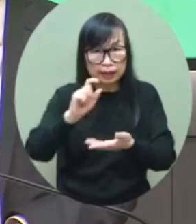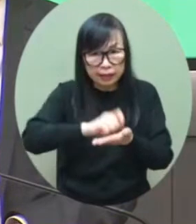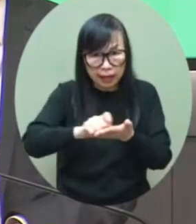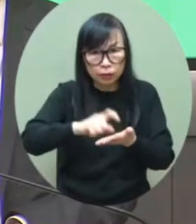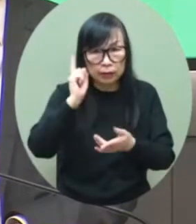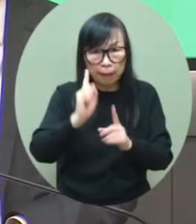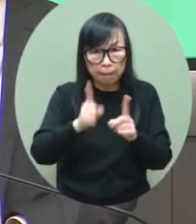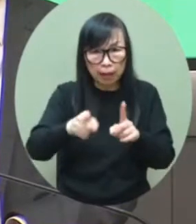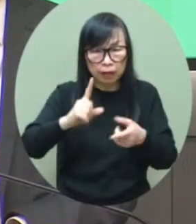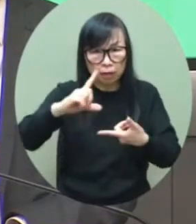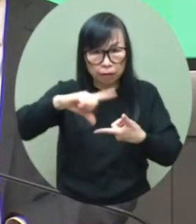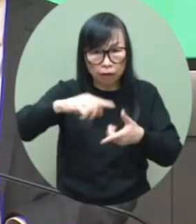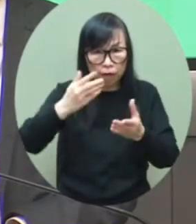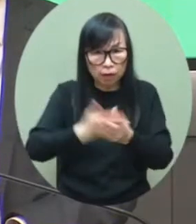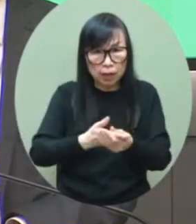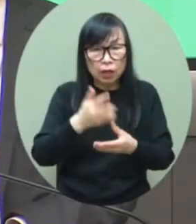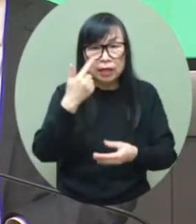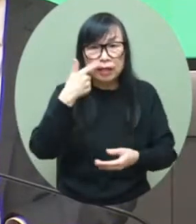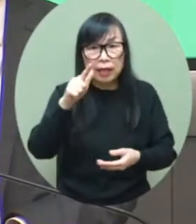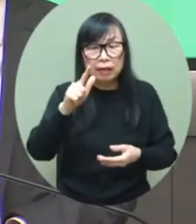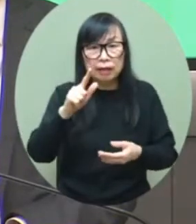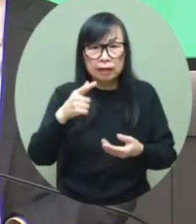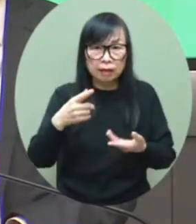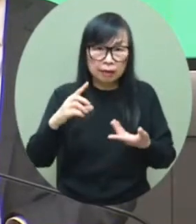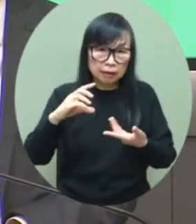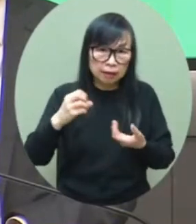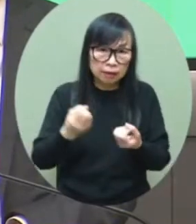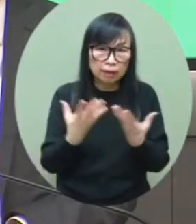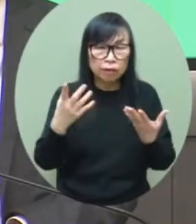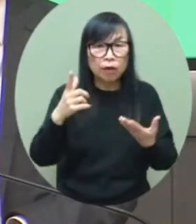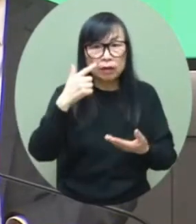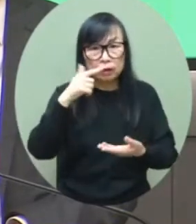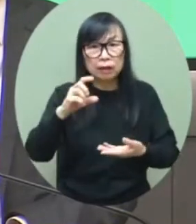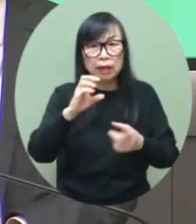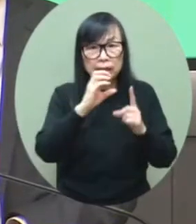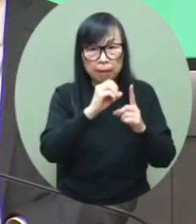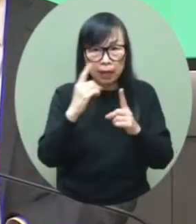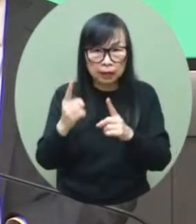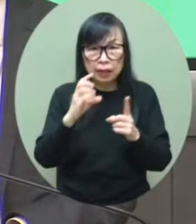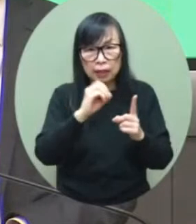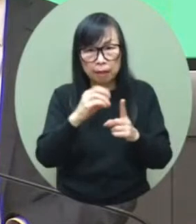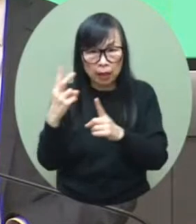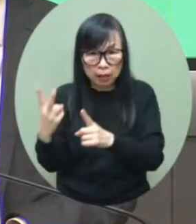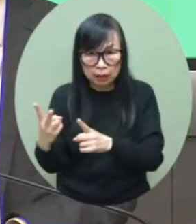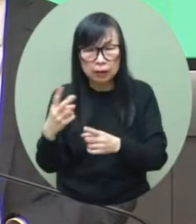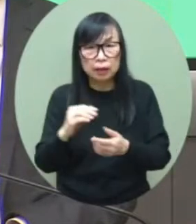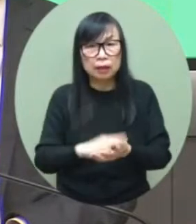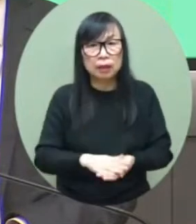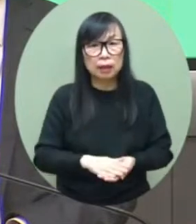single solution for all scenarios. Now, you could come up with 100